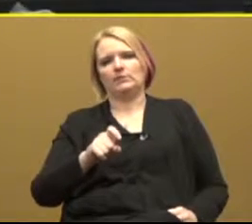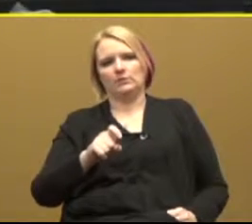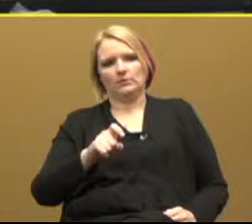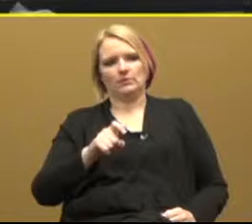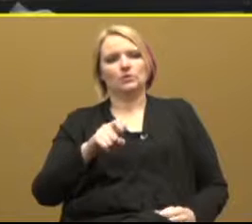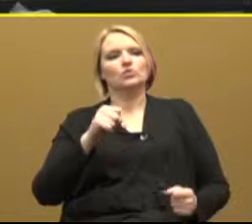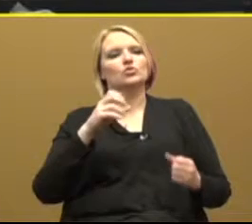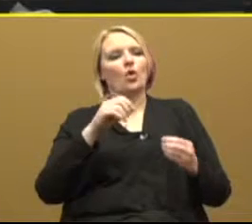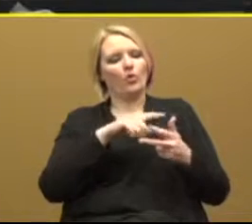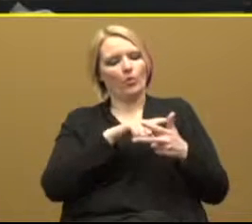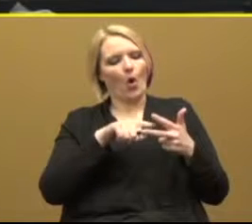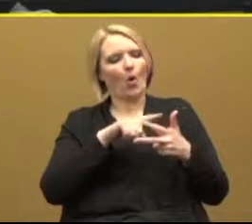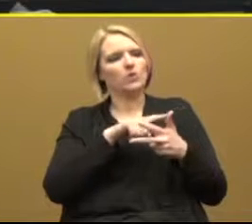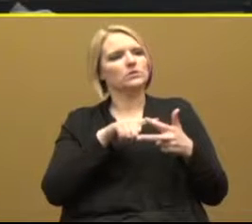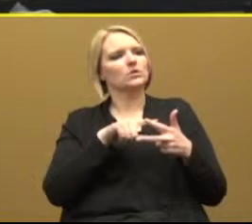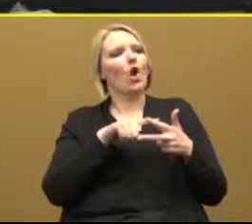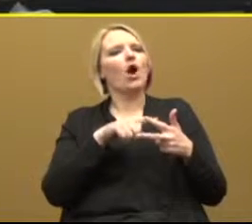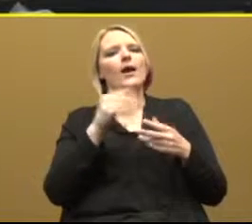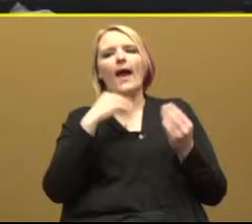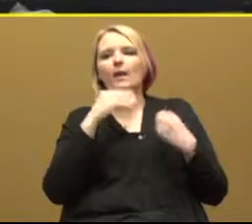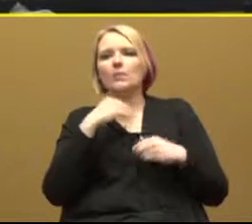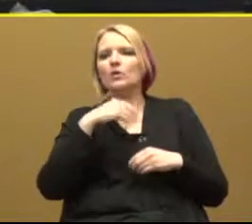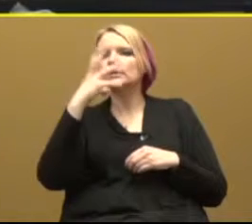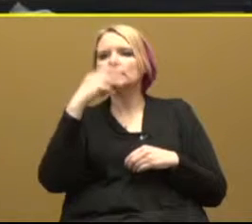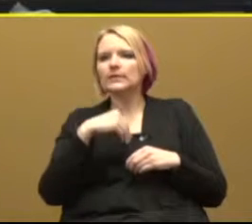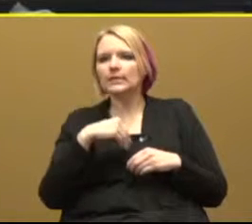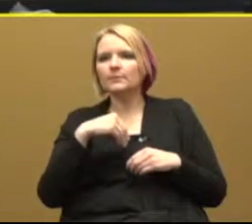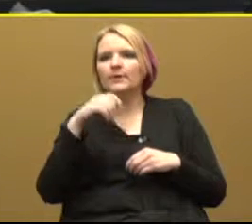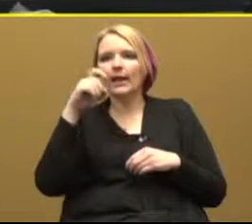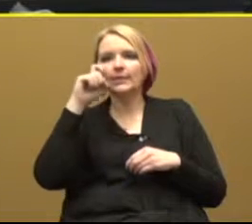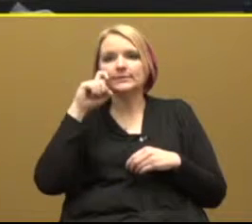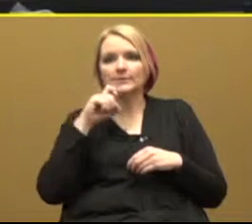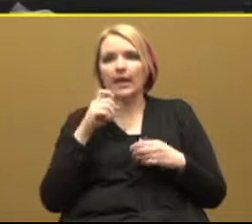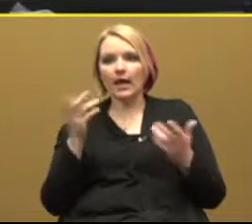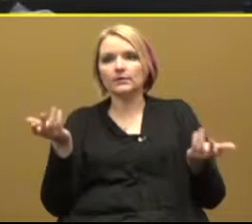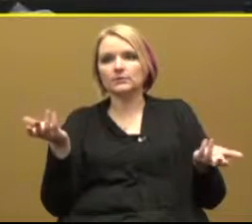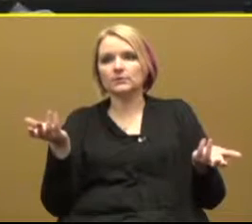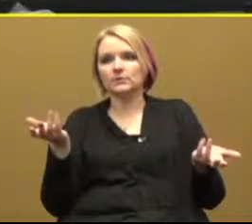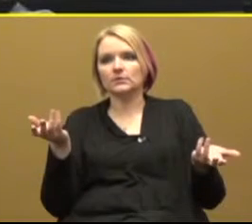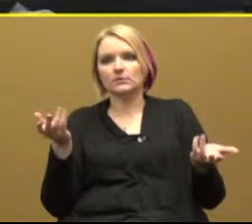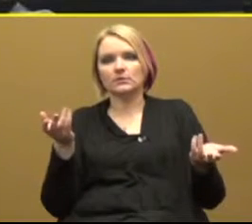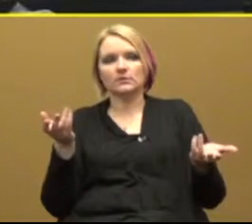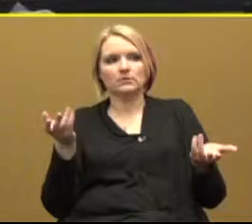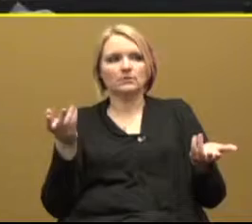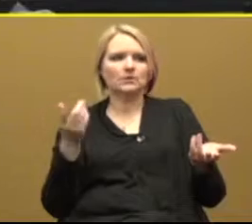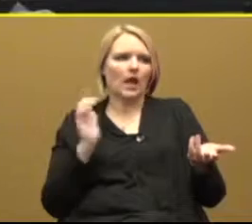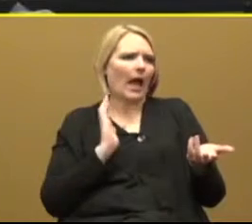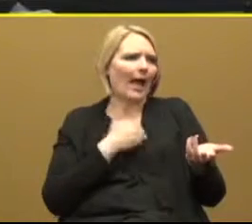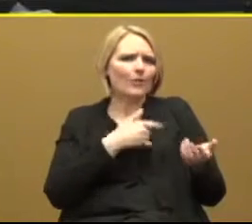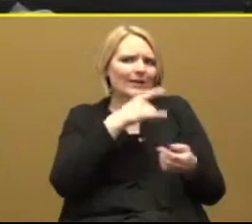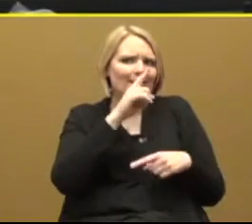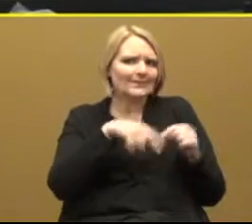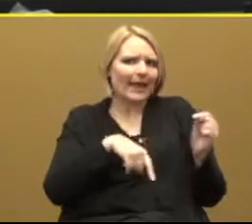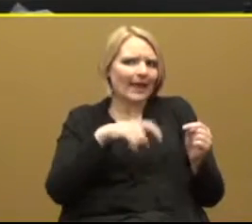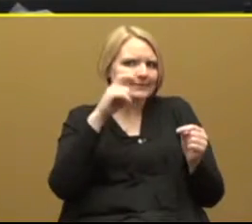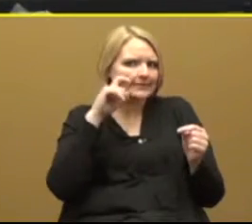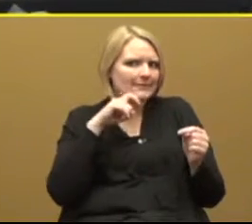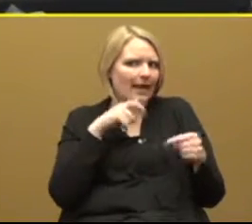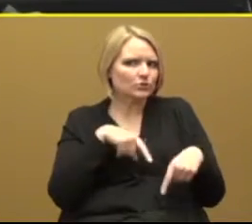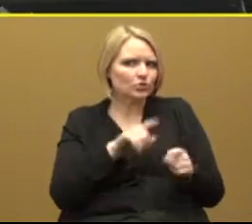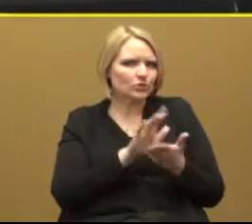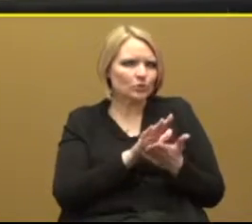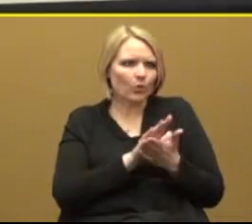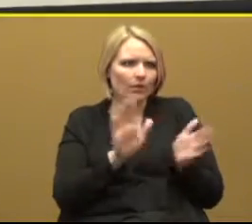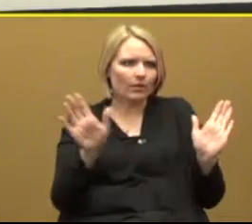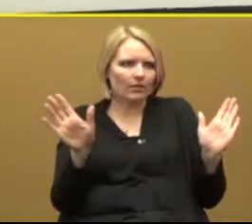okay? So those are edibles, sleep, and sex. I don't think we want our kids having sex in school.